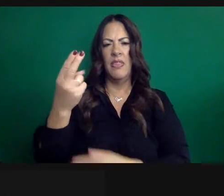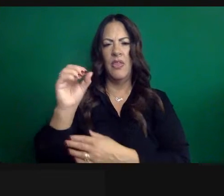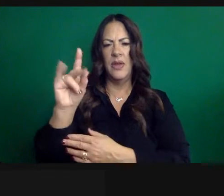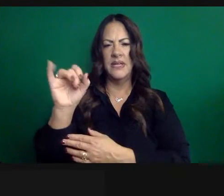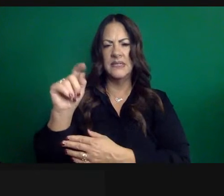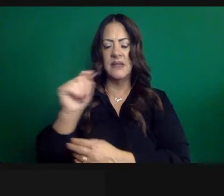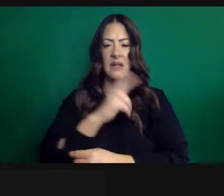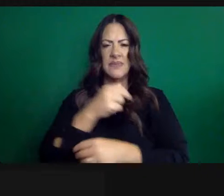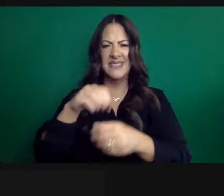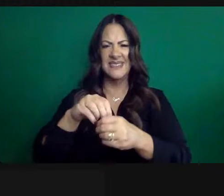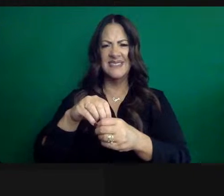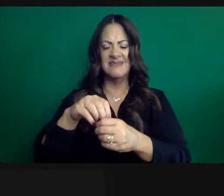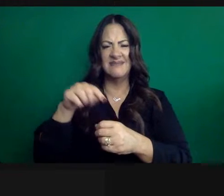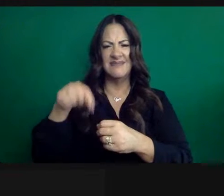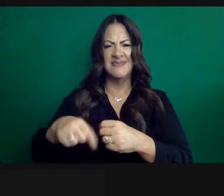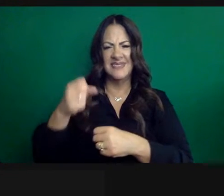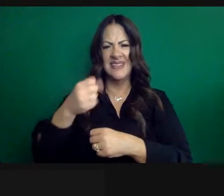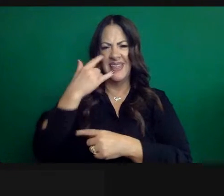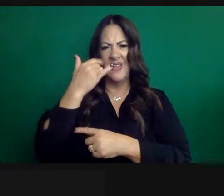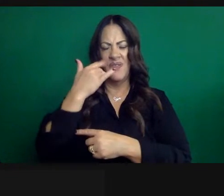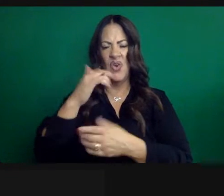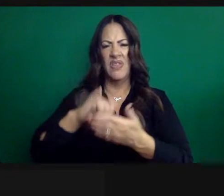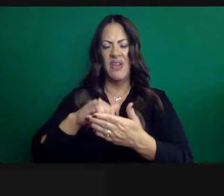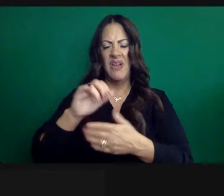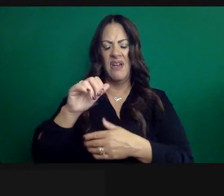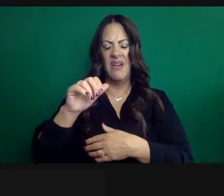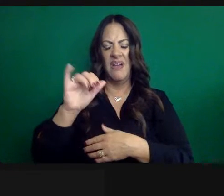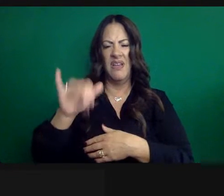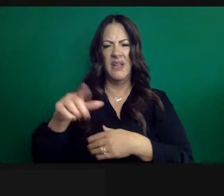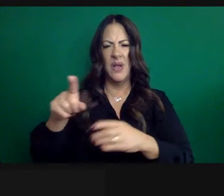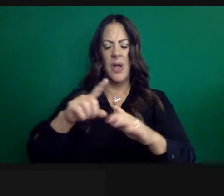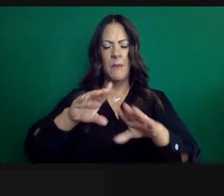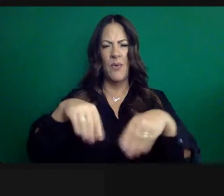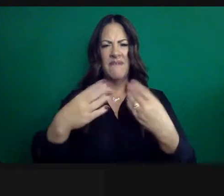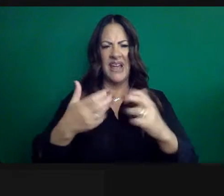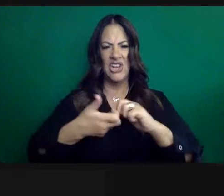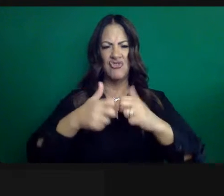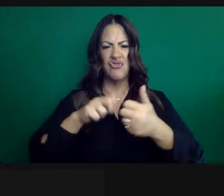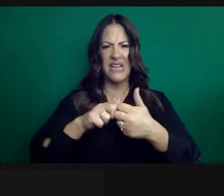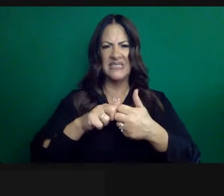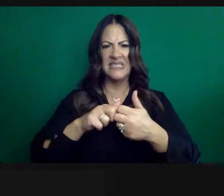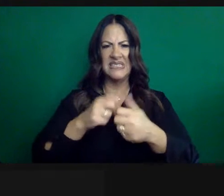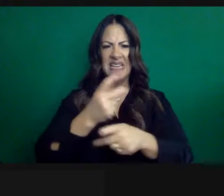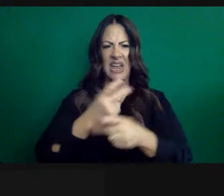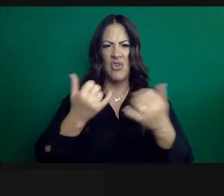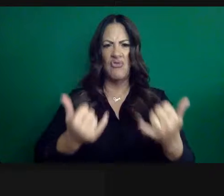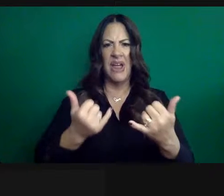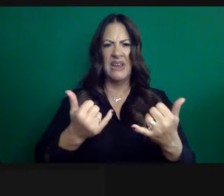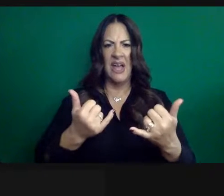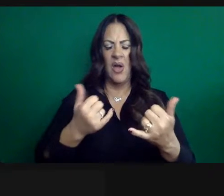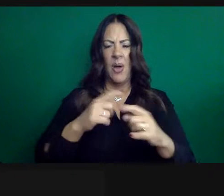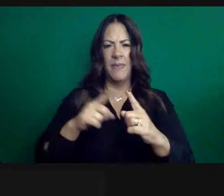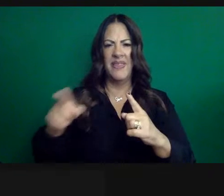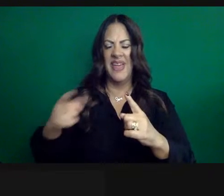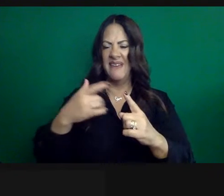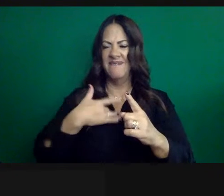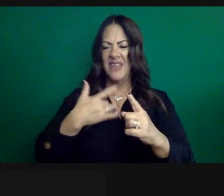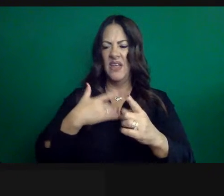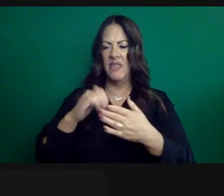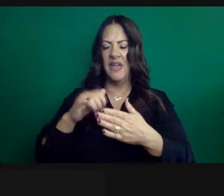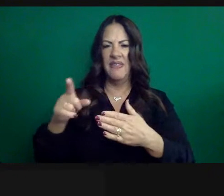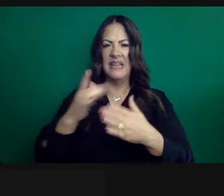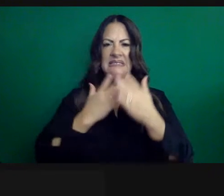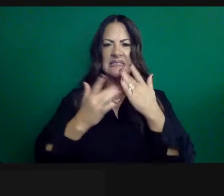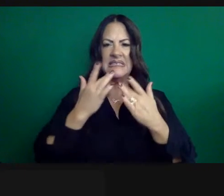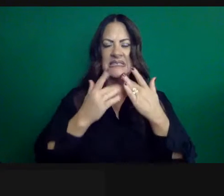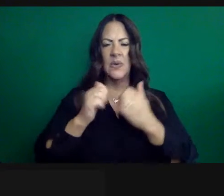the State Department of Public Health on December 29th that it was implementing crisis standards of care, but hasn't yet found the need to ration any care. We were